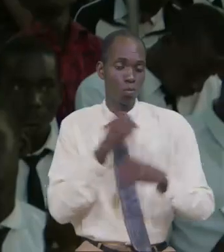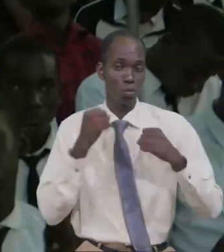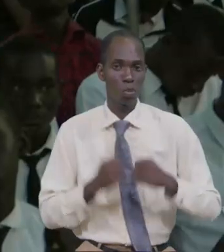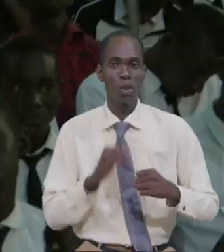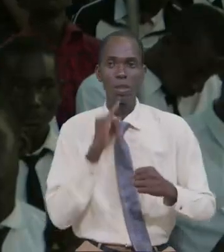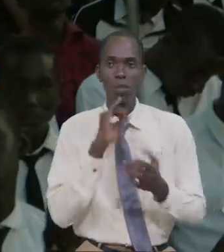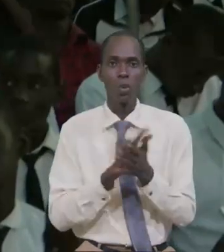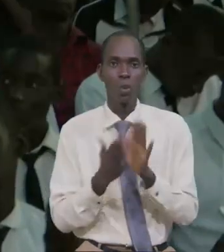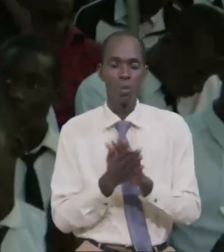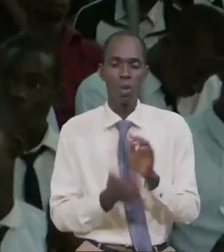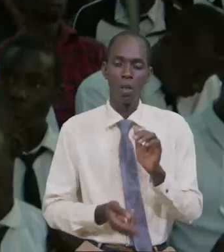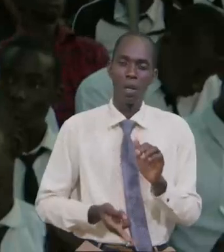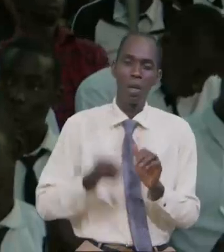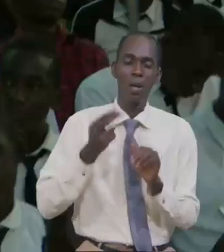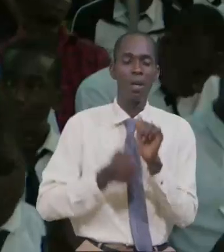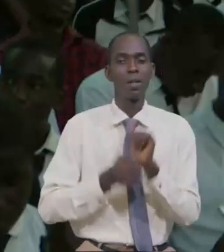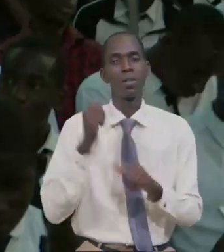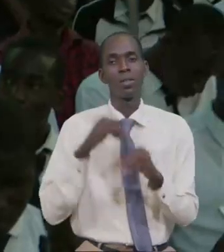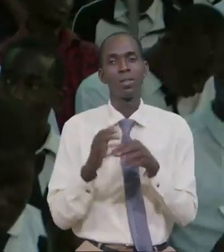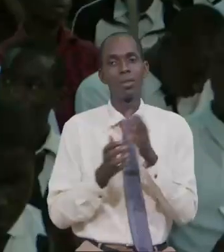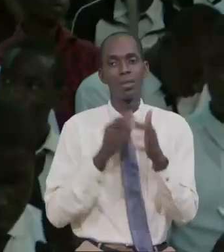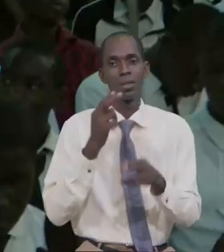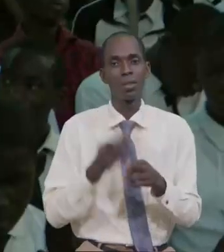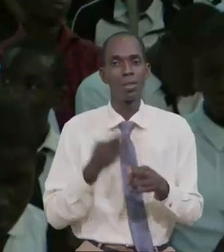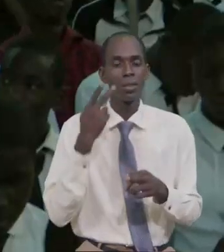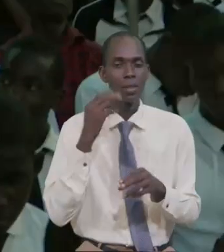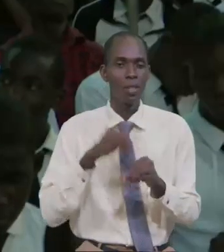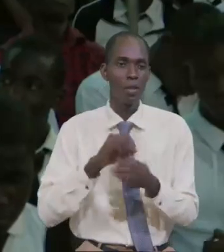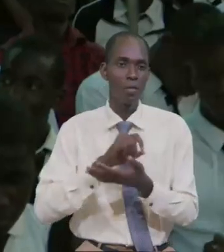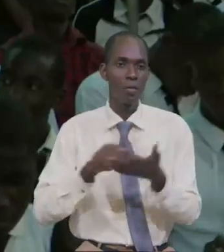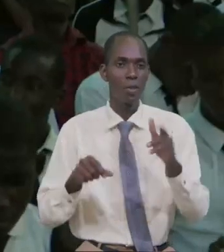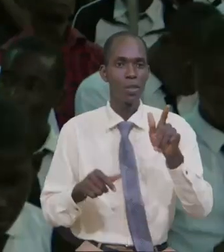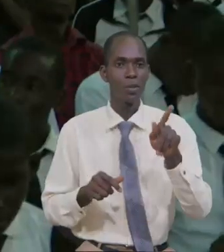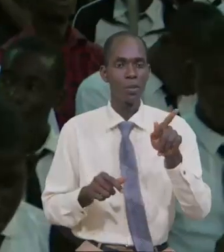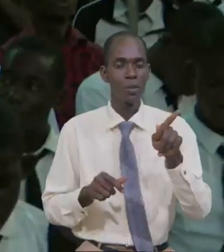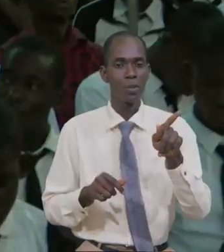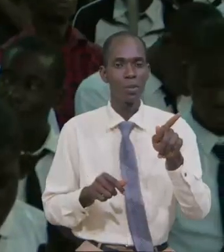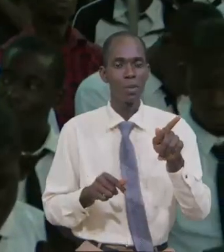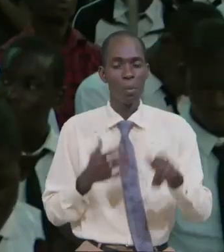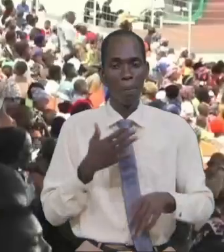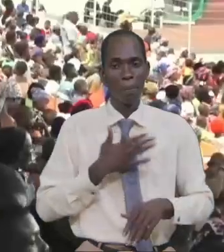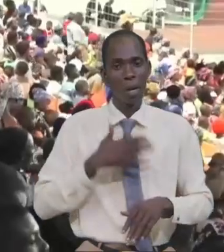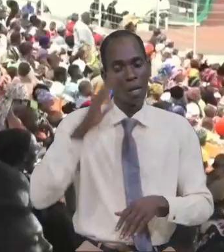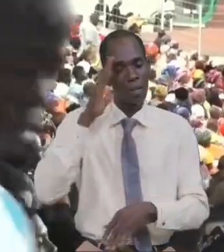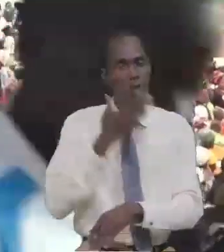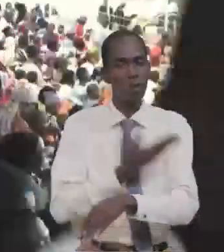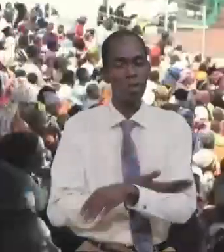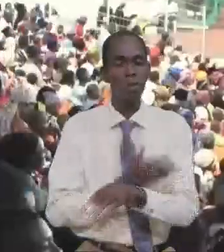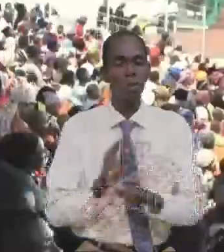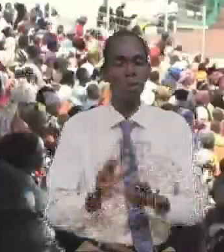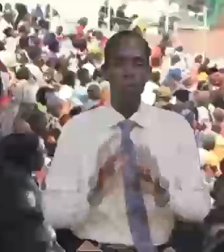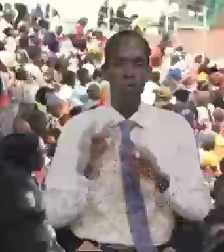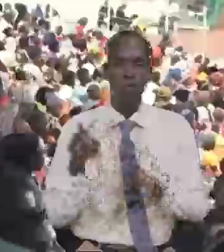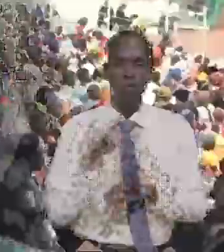son, fear thou the Lord and the King. Meddle not with them that are